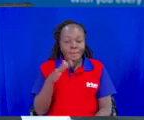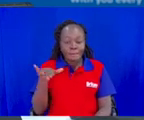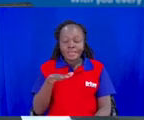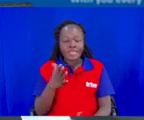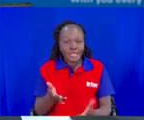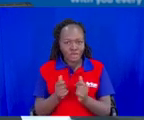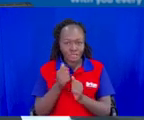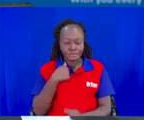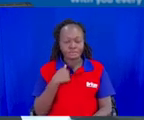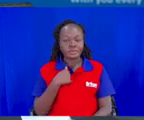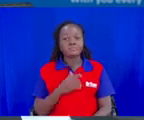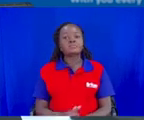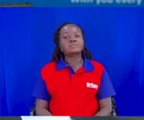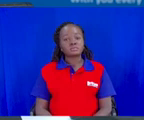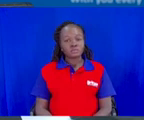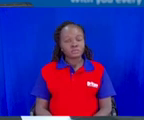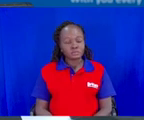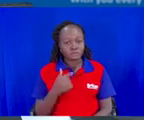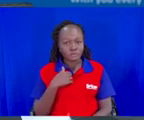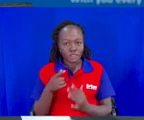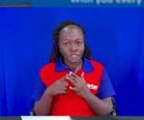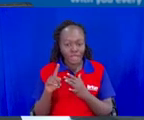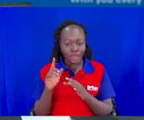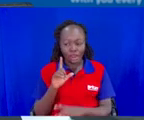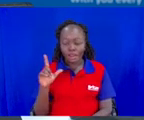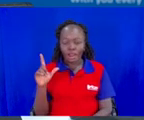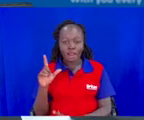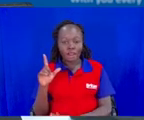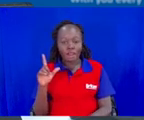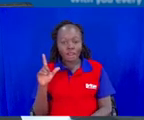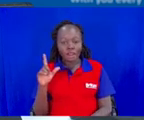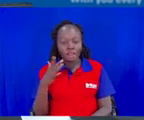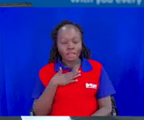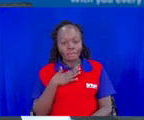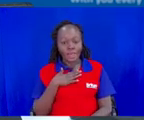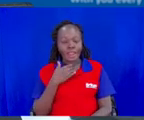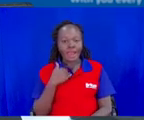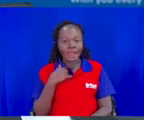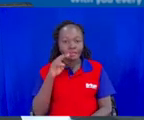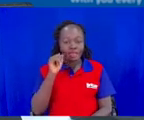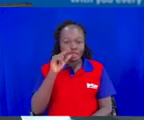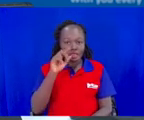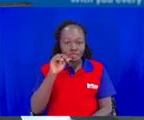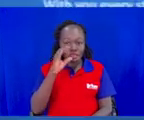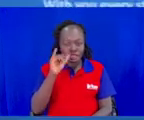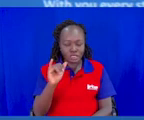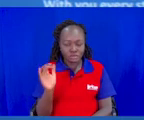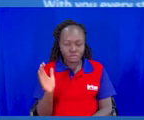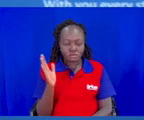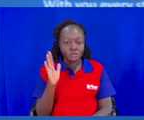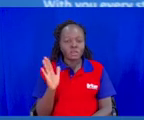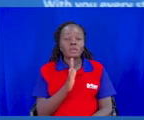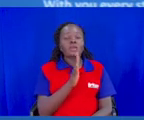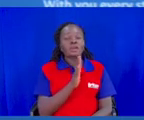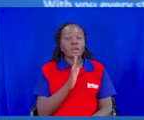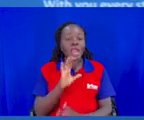here with me. I'll start on my left. On my left is Mrs. Nancy Kiruki, the